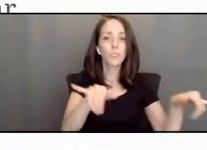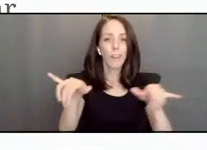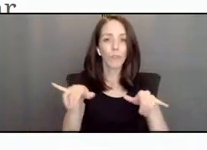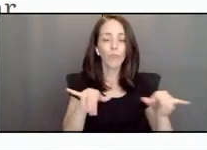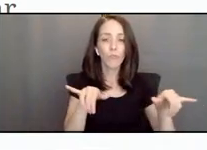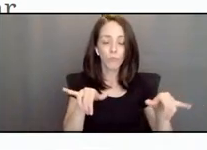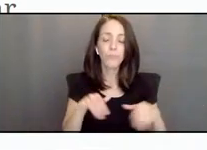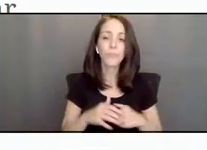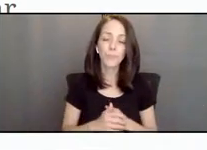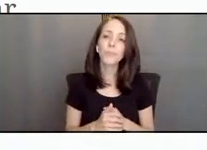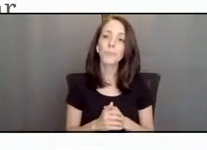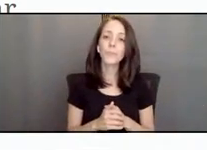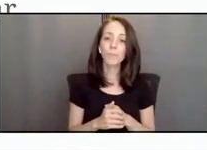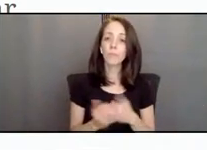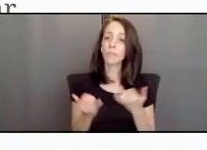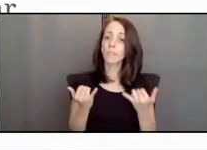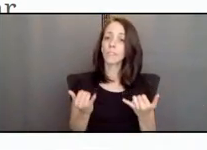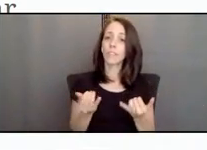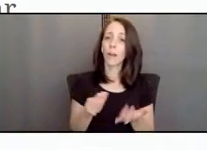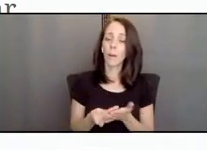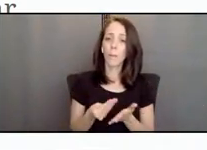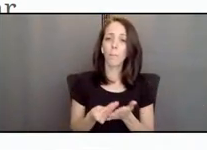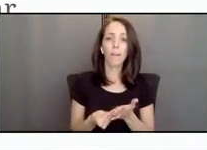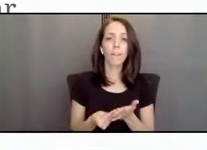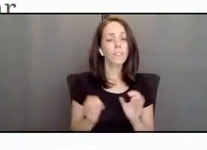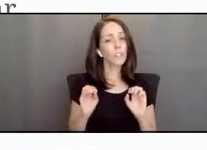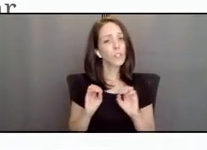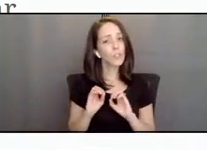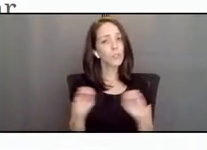The current allotment includes no merit increases.